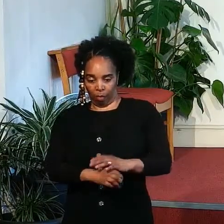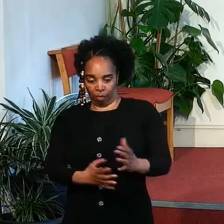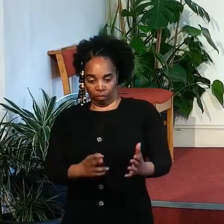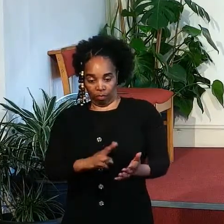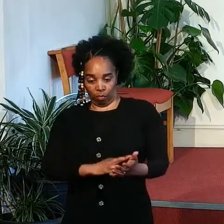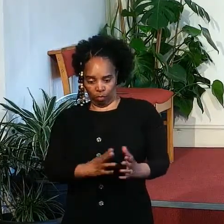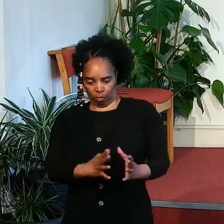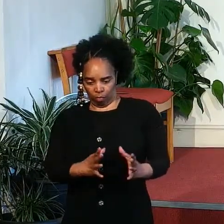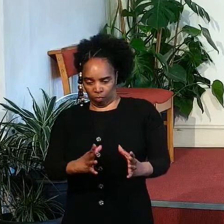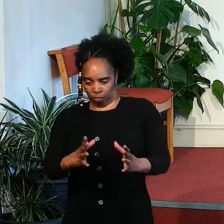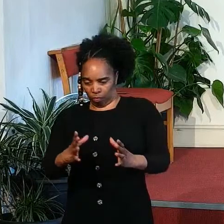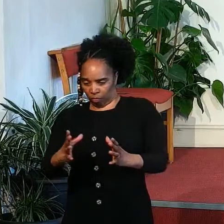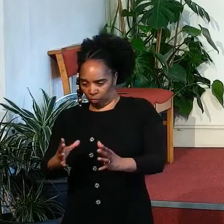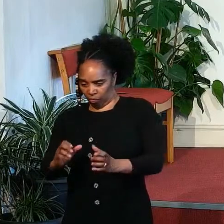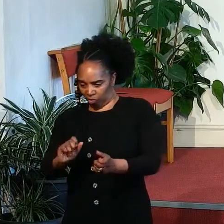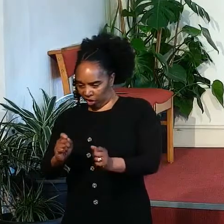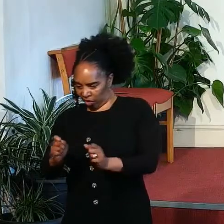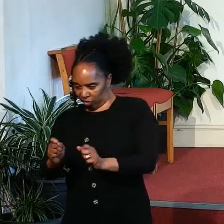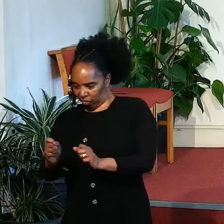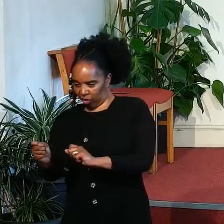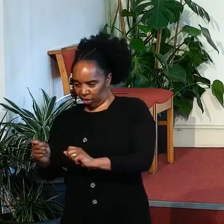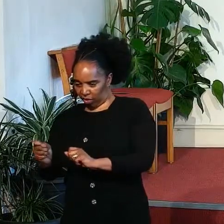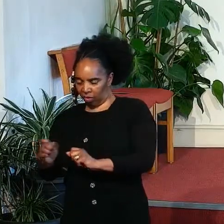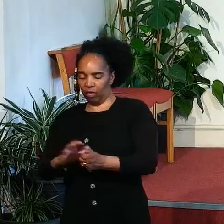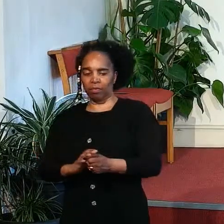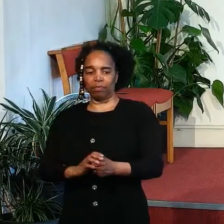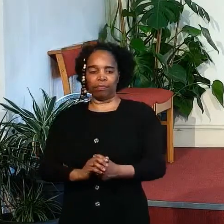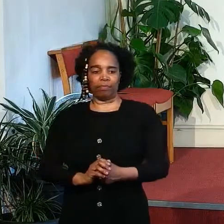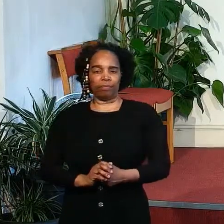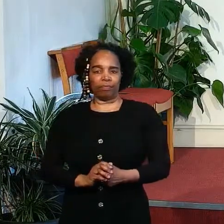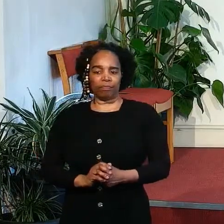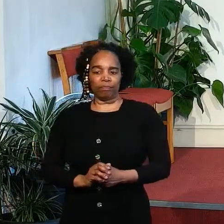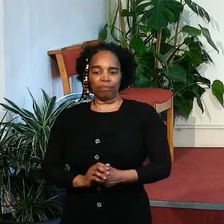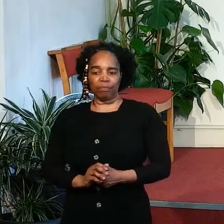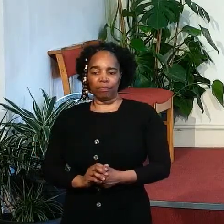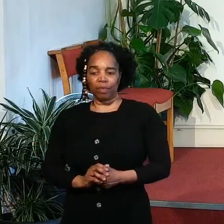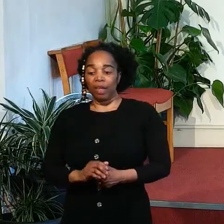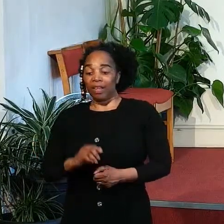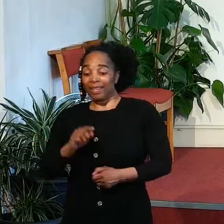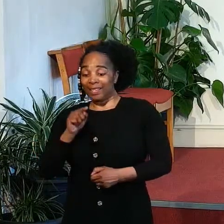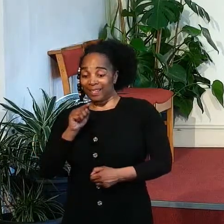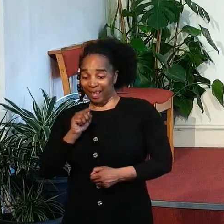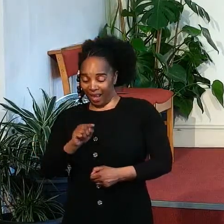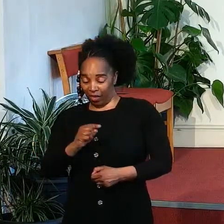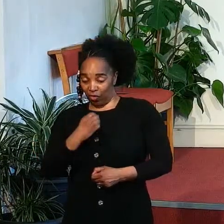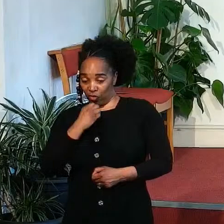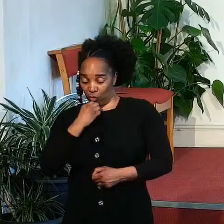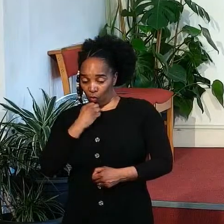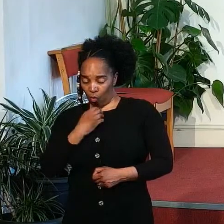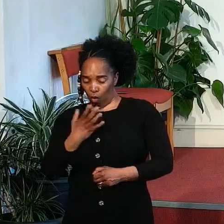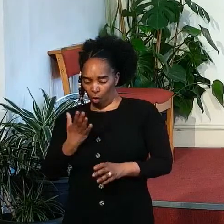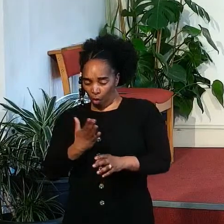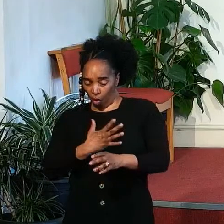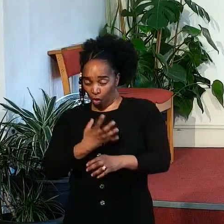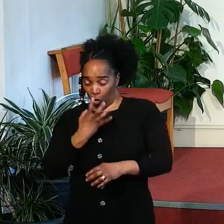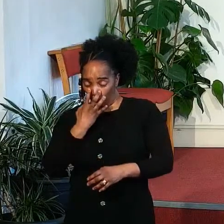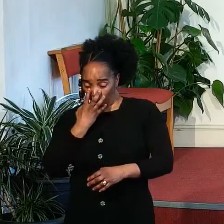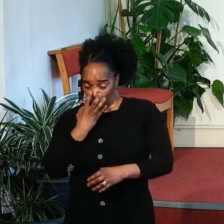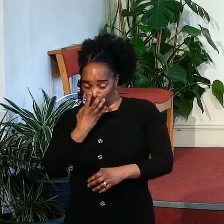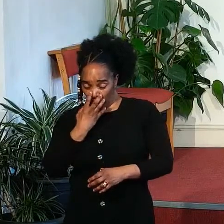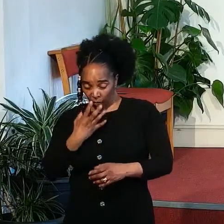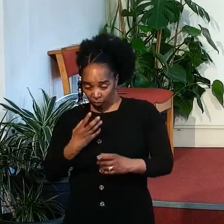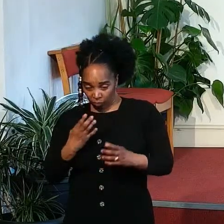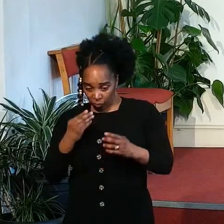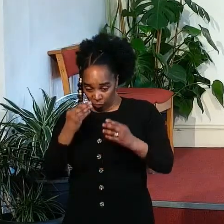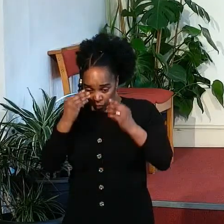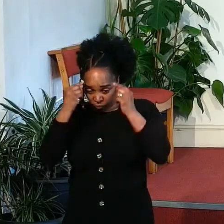take a little bit long time. Okay, so you may have heard of those. That might have a bearing on early oxygenation of the